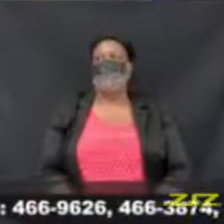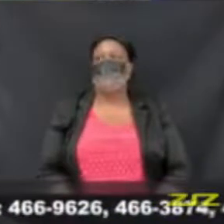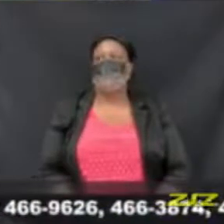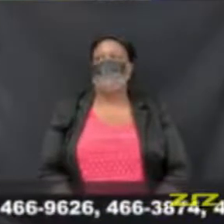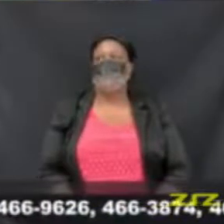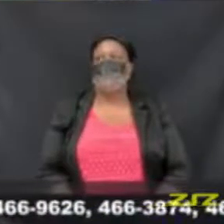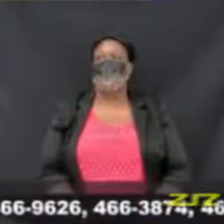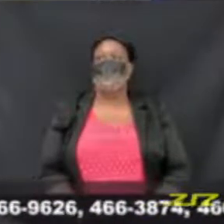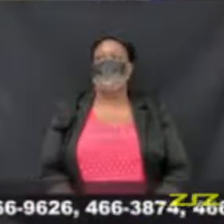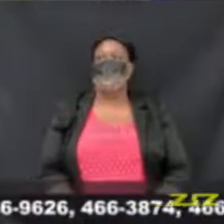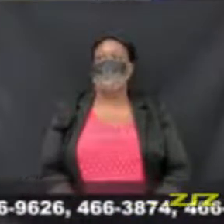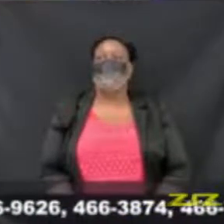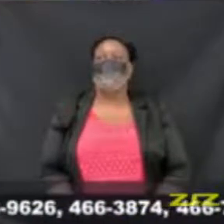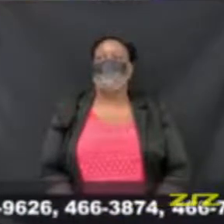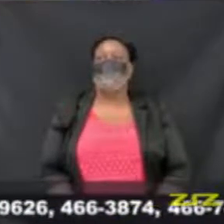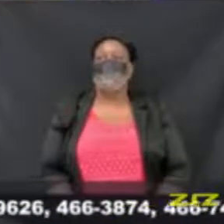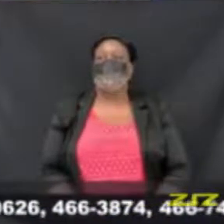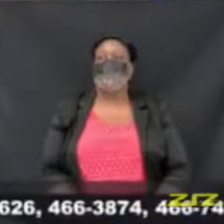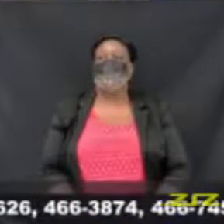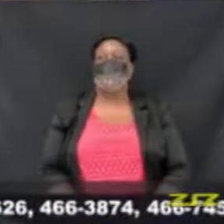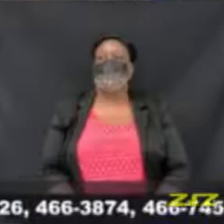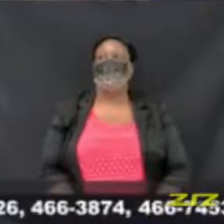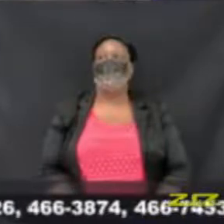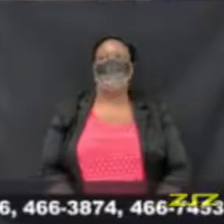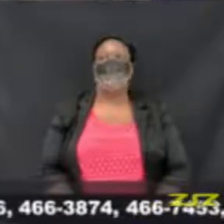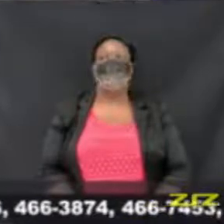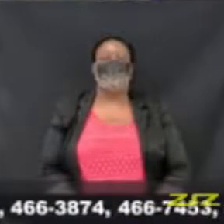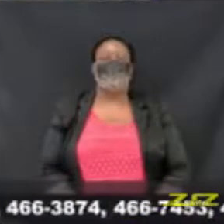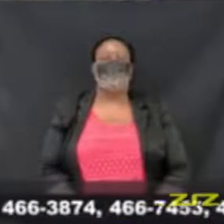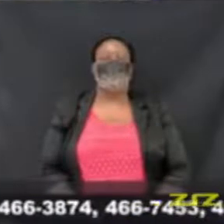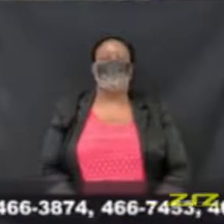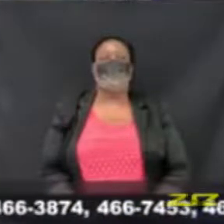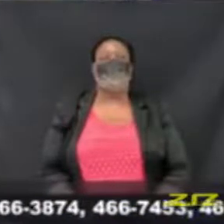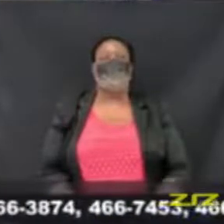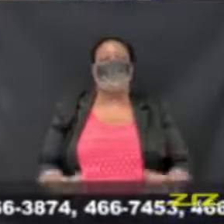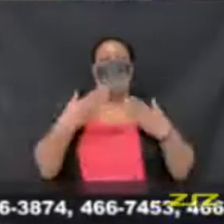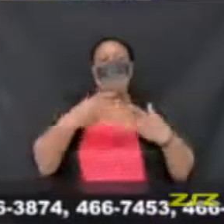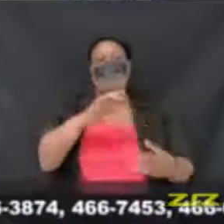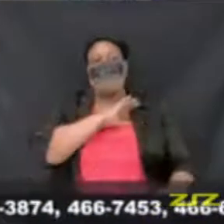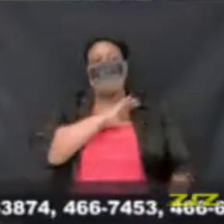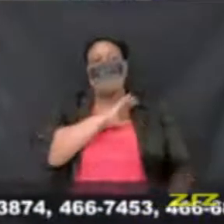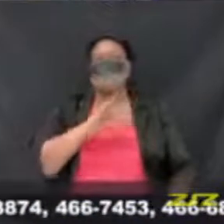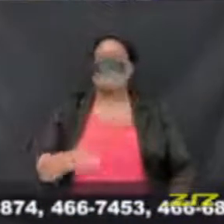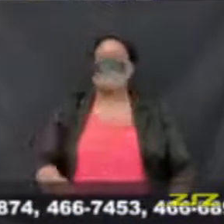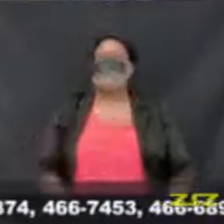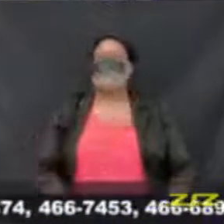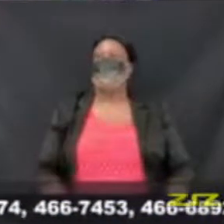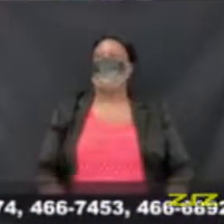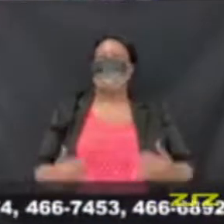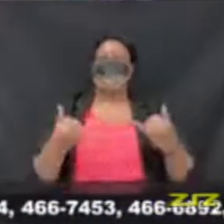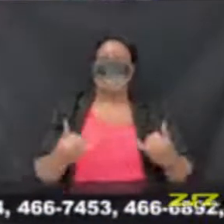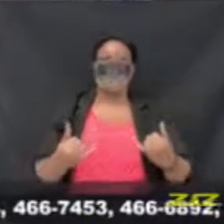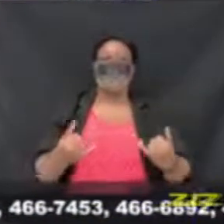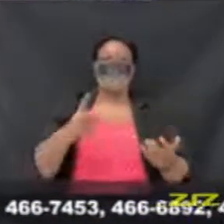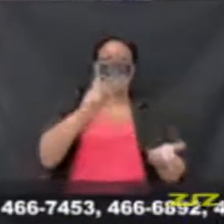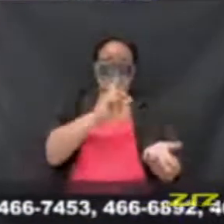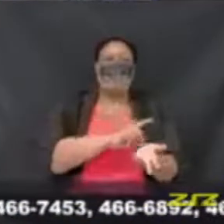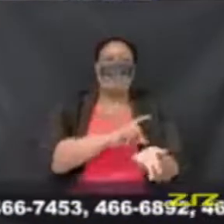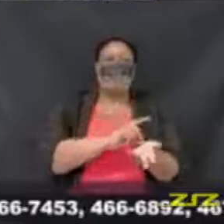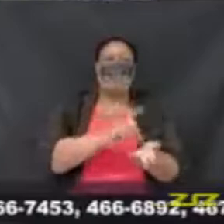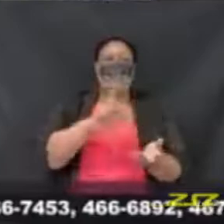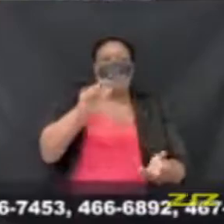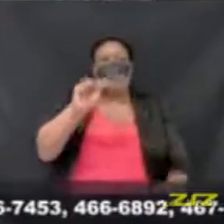Thank you, Mr. Henry, Superintendent Henry. And I will now invite Dr. Laws to give